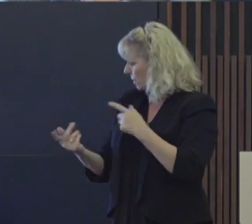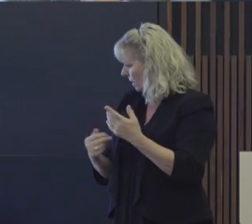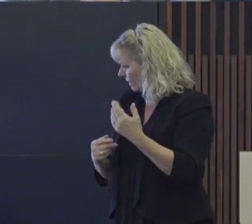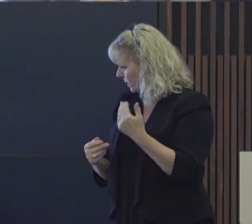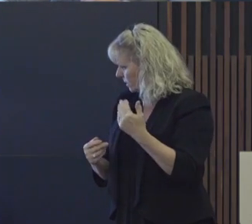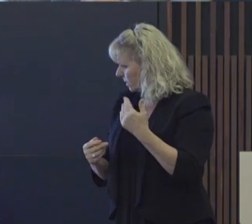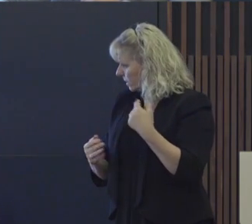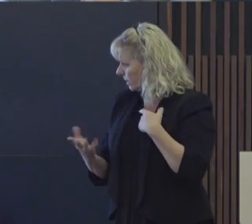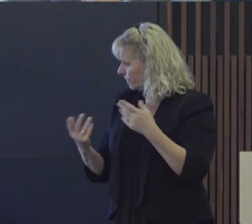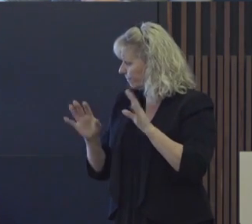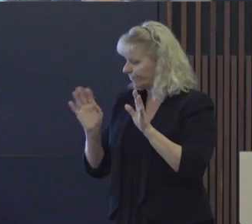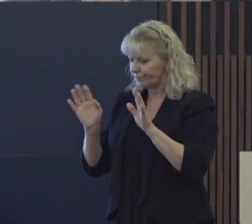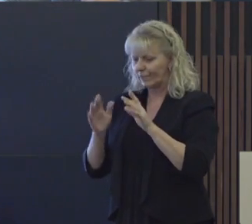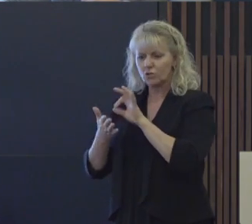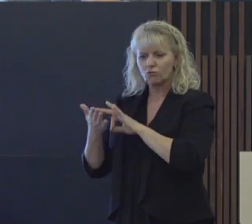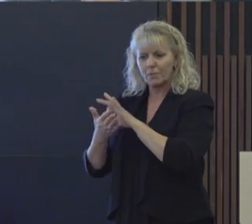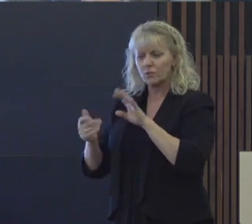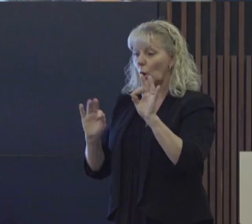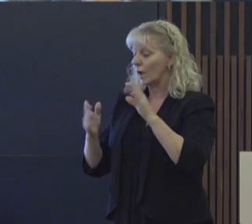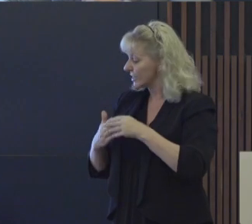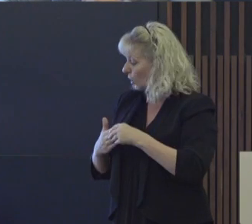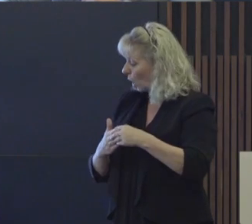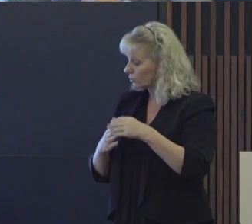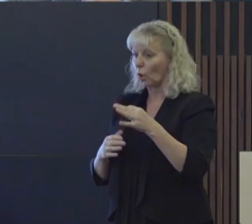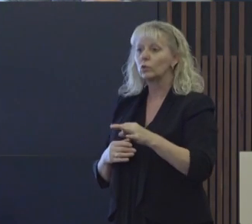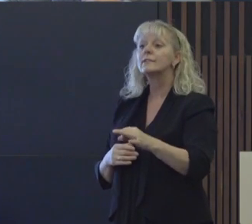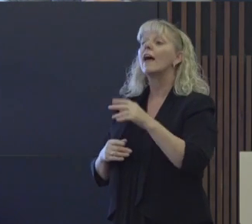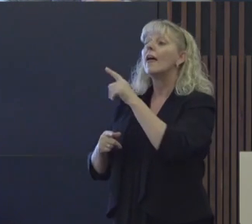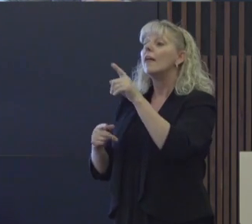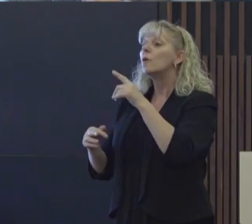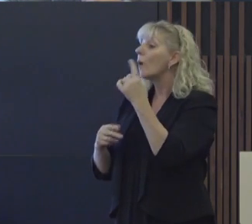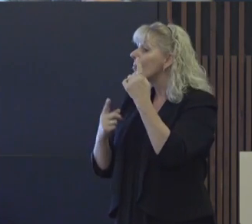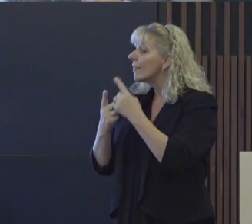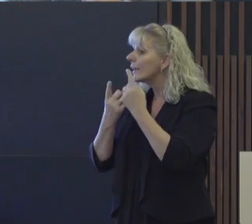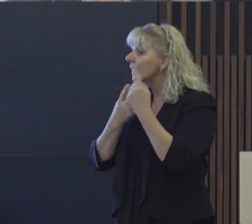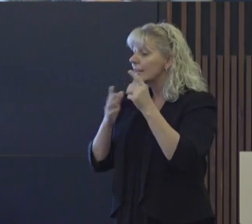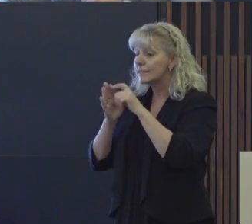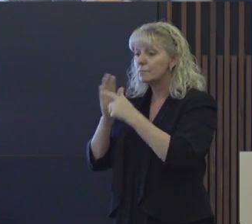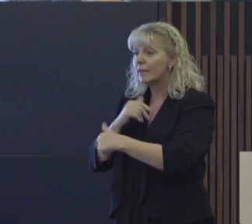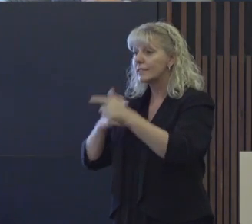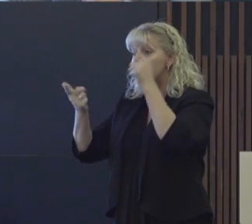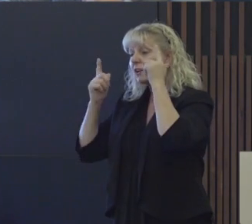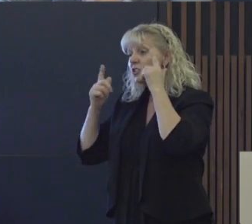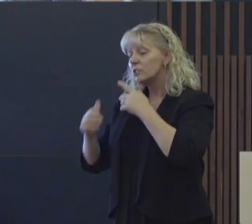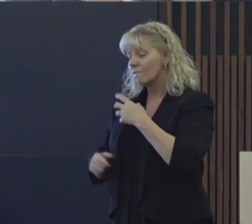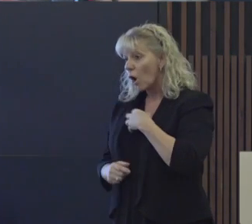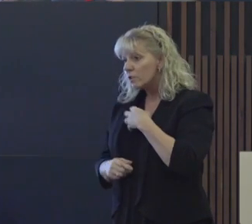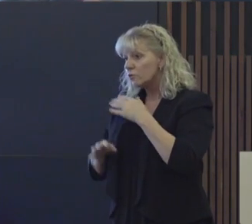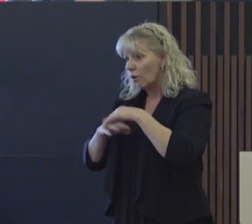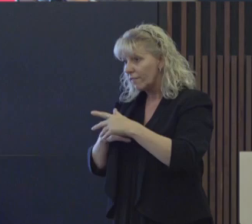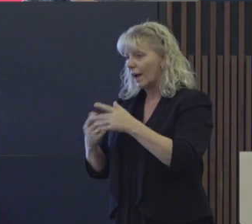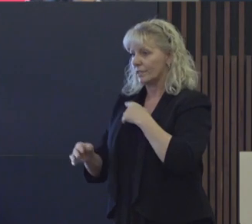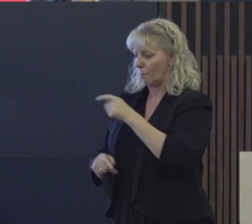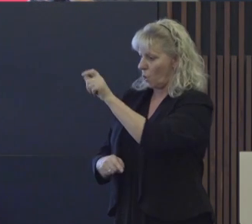wasn't discrimination case, it was guide dogs. I think the one thing a lot of disability managers fear above everything else